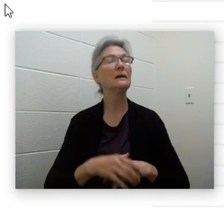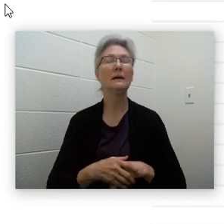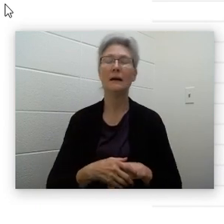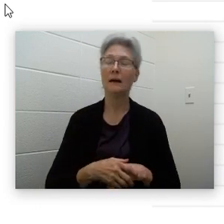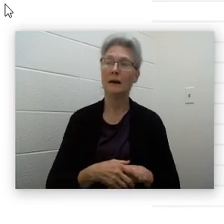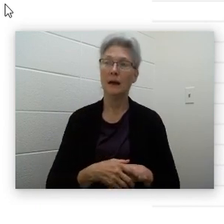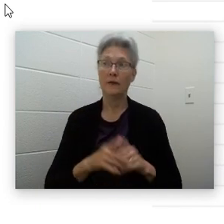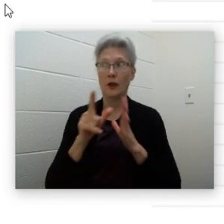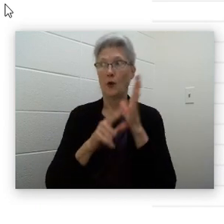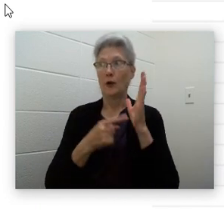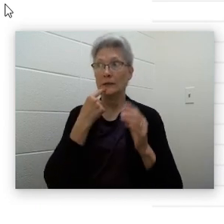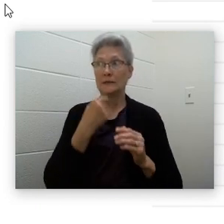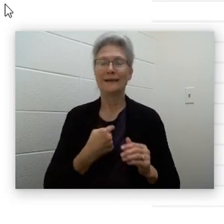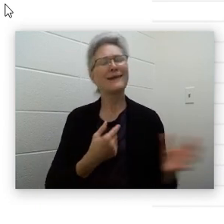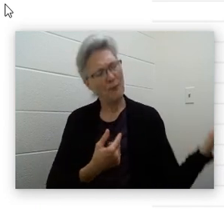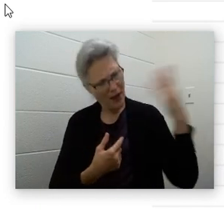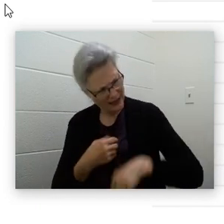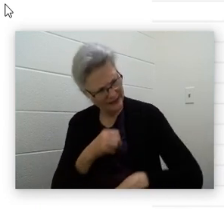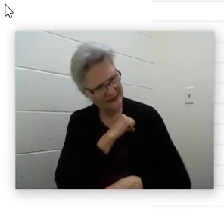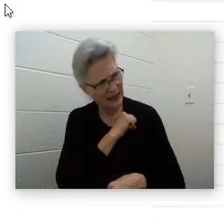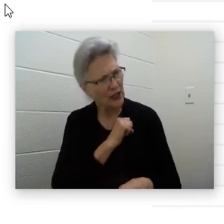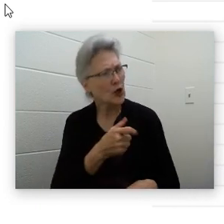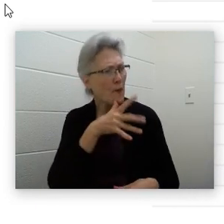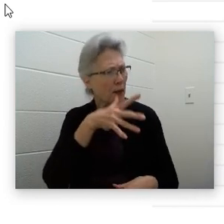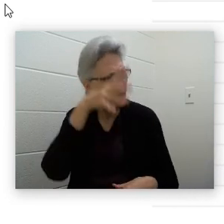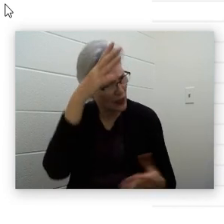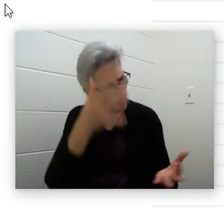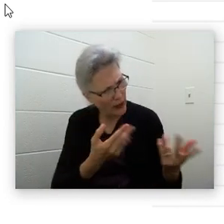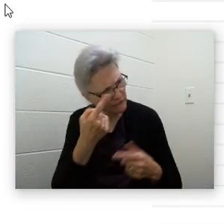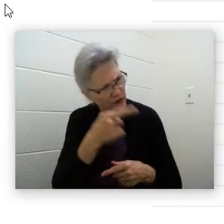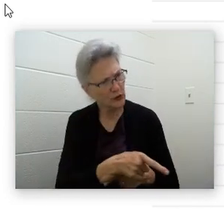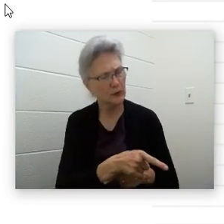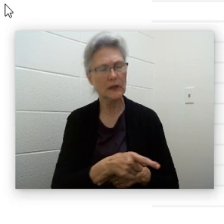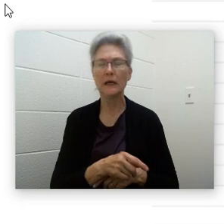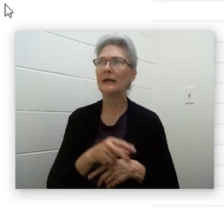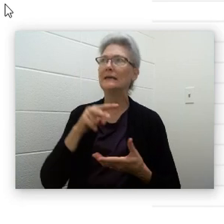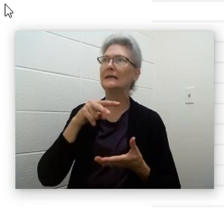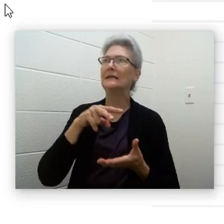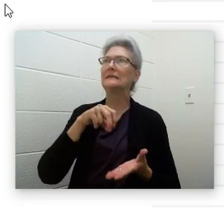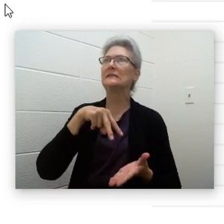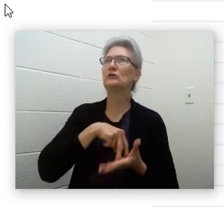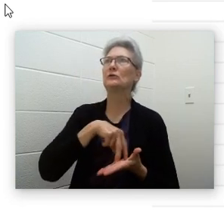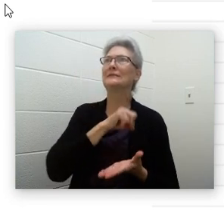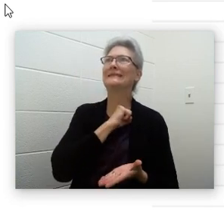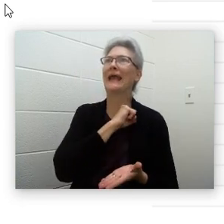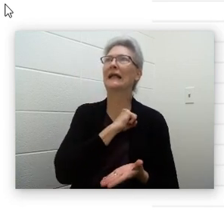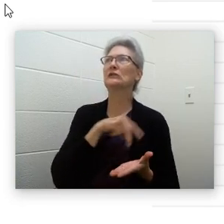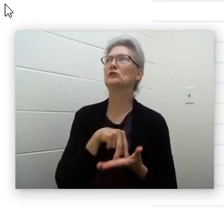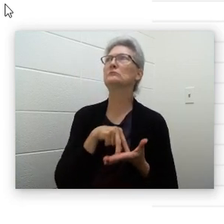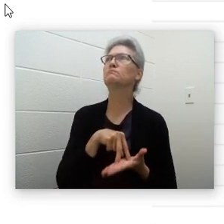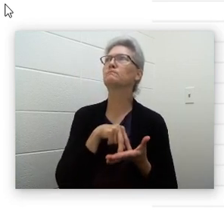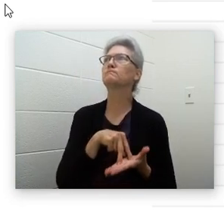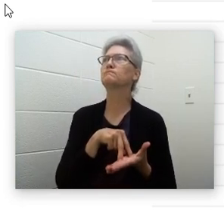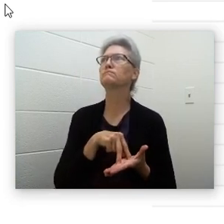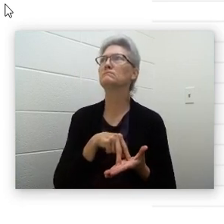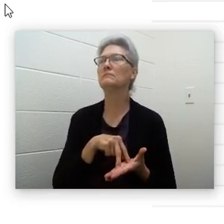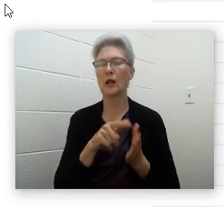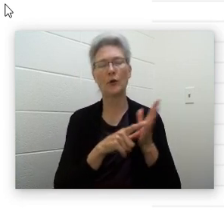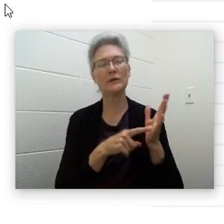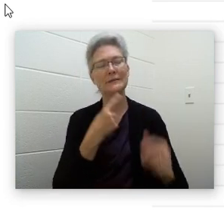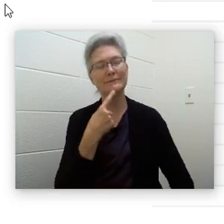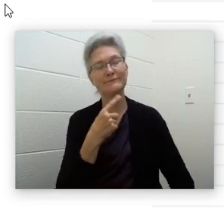are waiting. Stanley stayed where he was. His lawyer sighed. May I have a look at Hector's file?